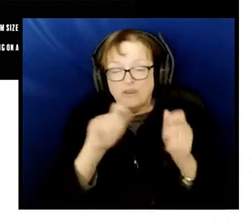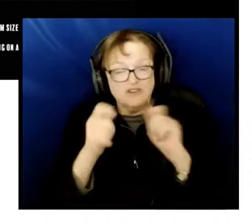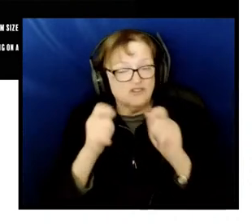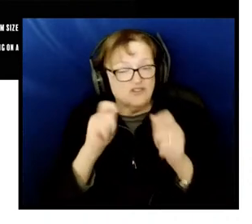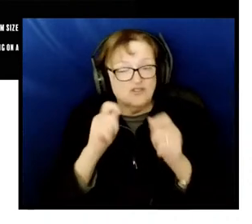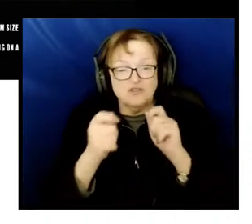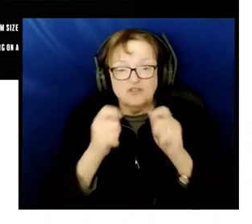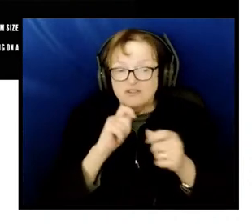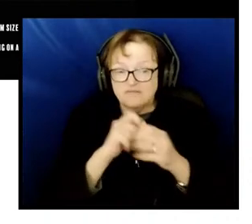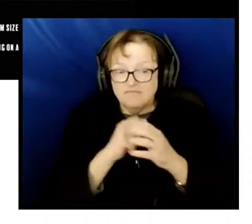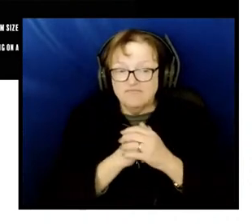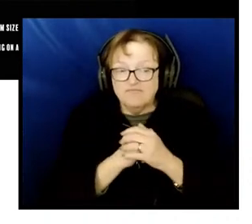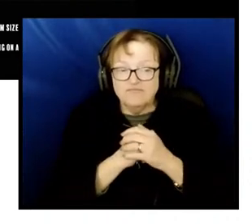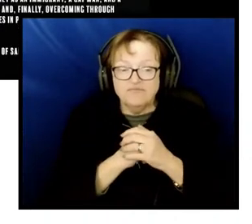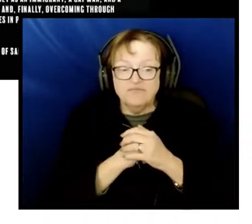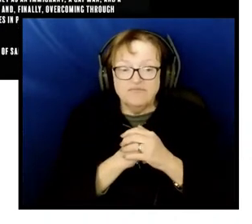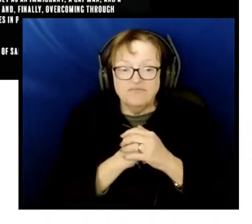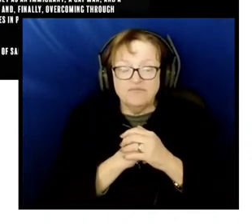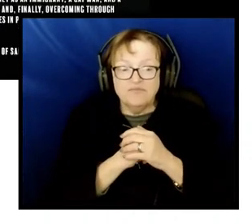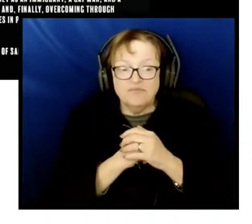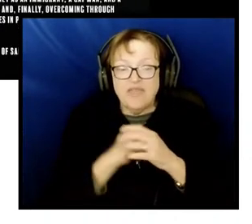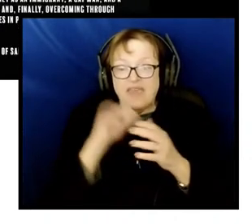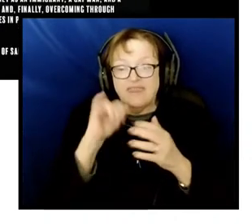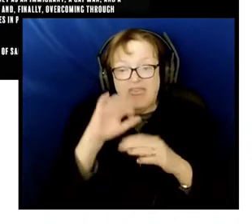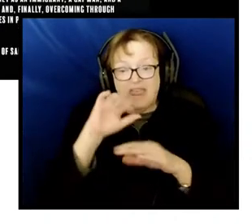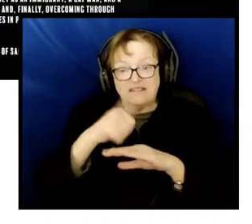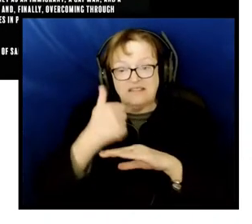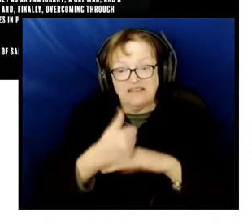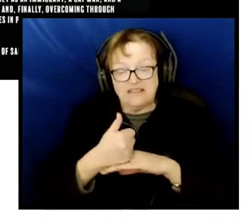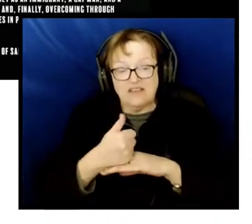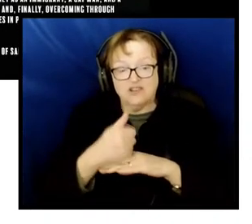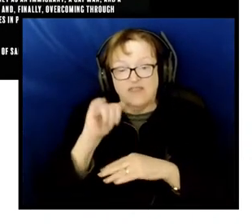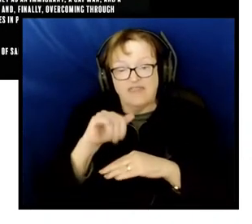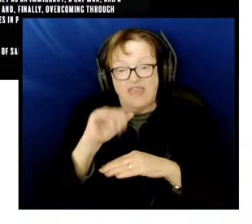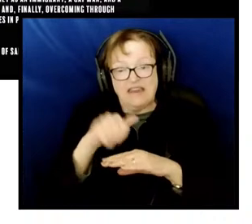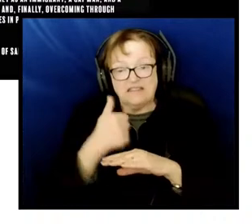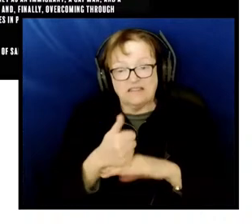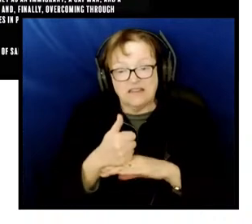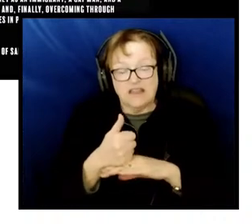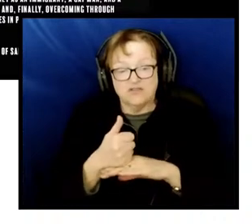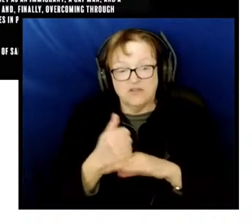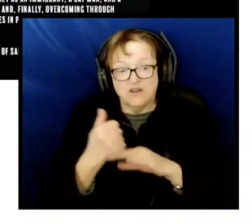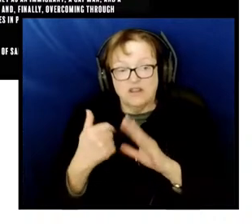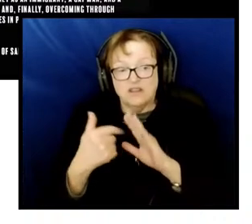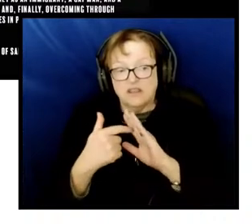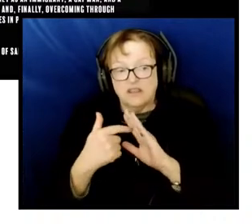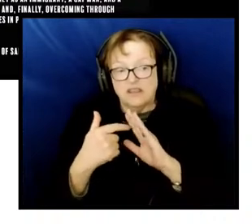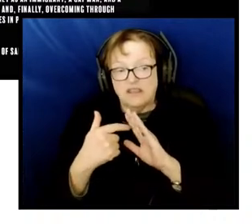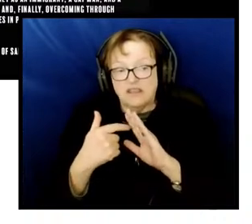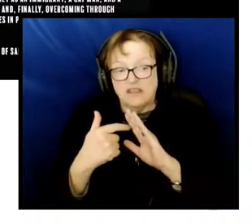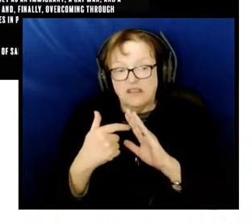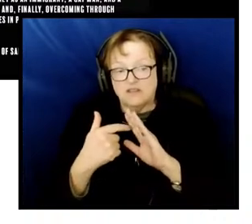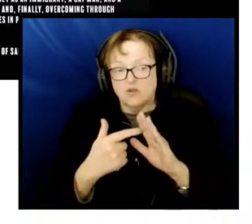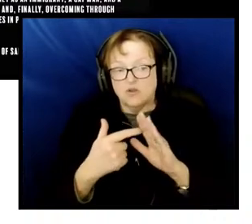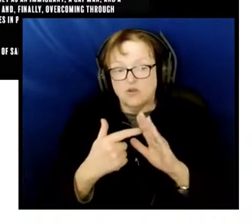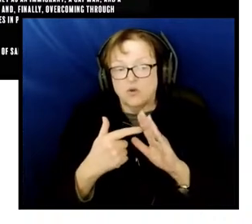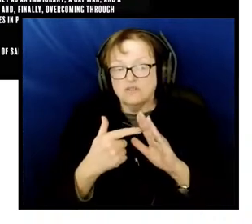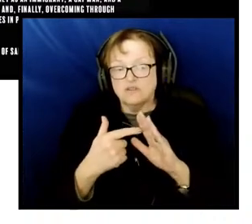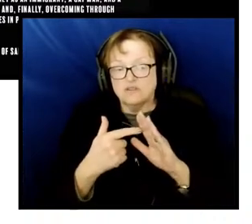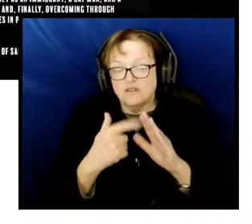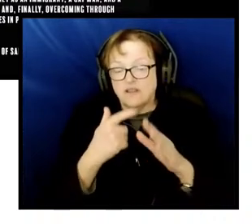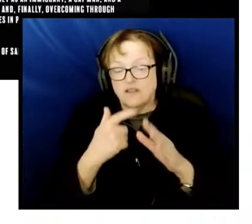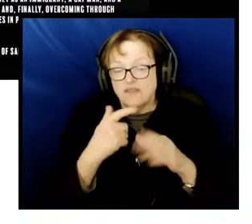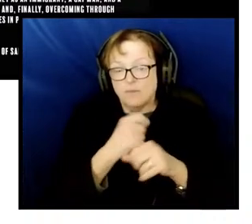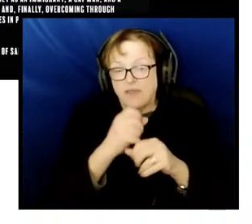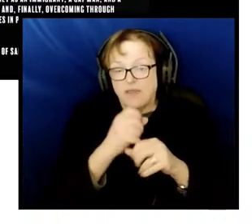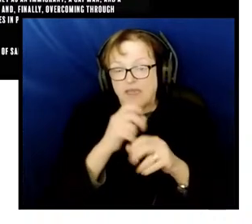into an installation. In the installation, the story follows eight characters, souls that are meeting in a place called